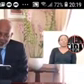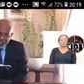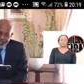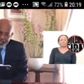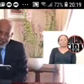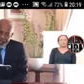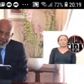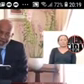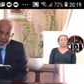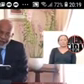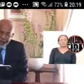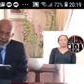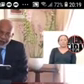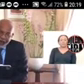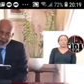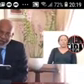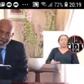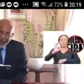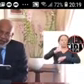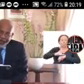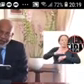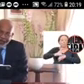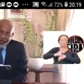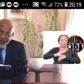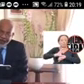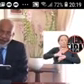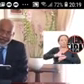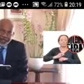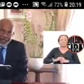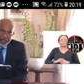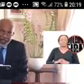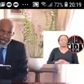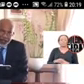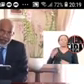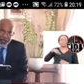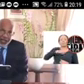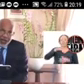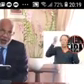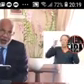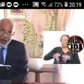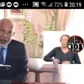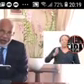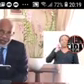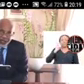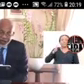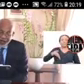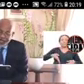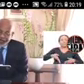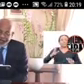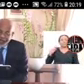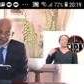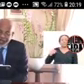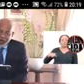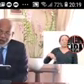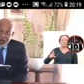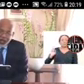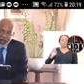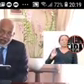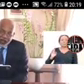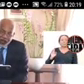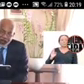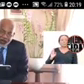to churches, we have made a decision that we will allow the religious arrangements to